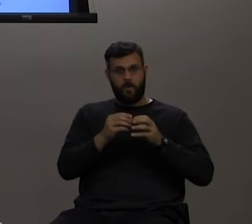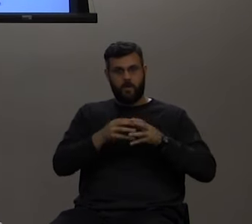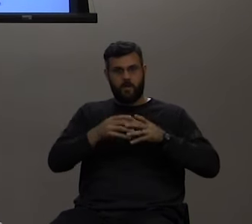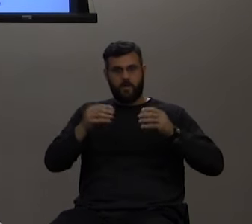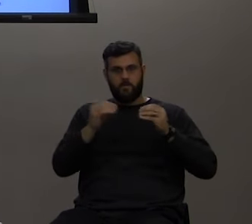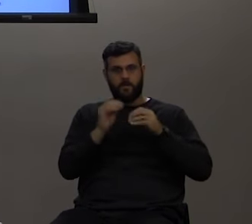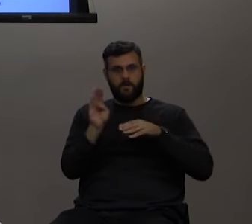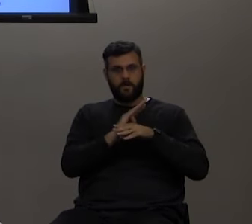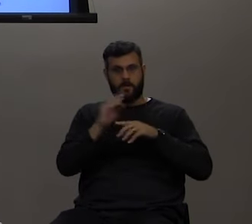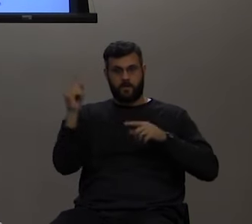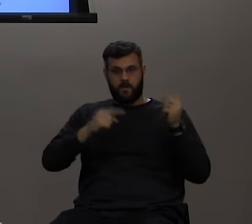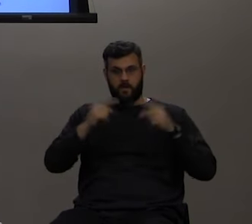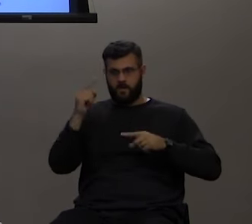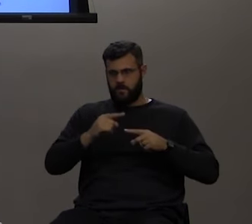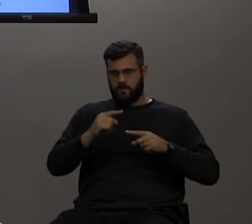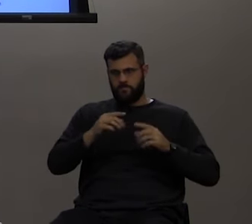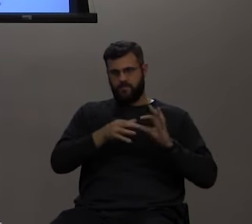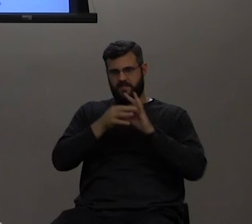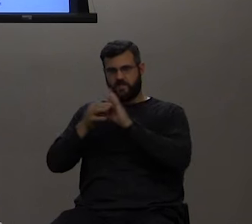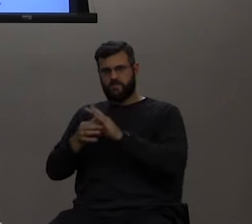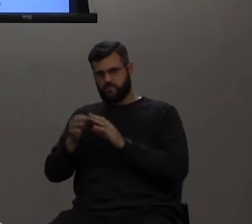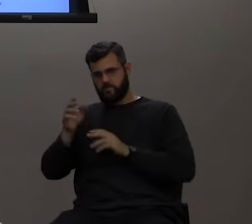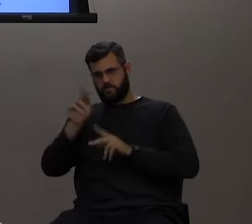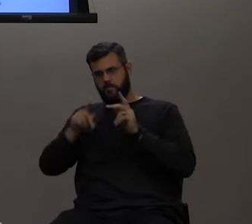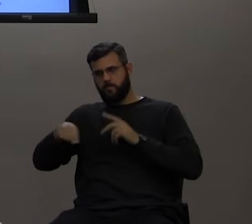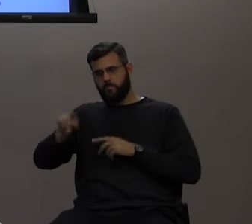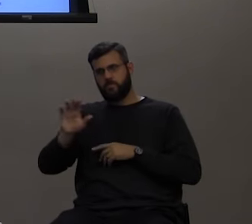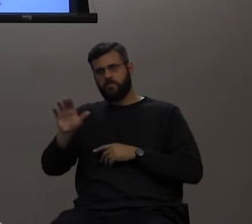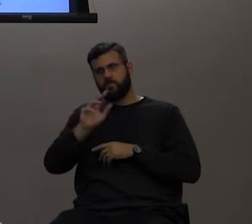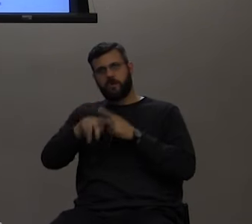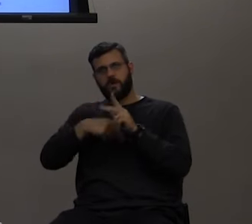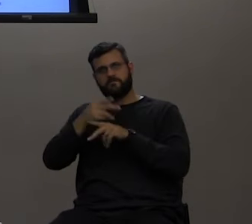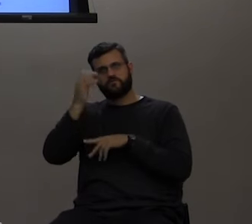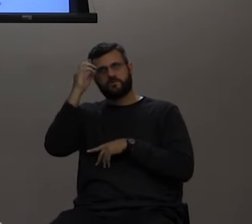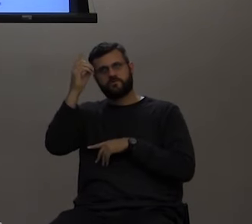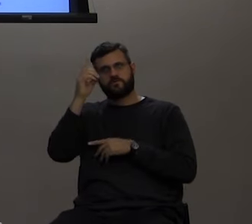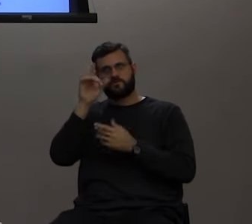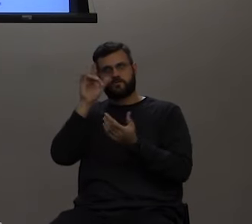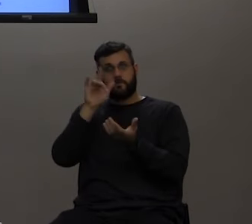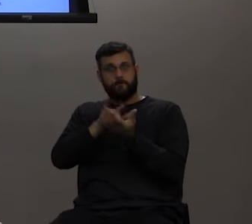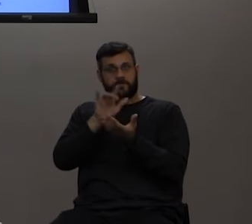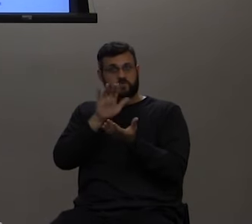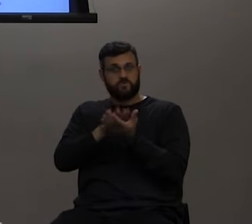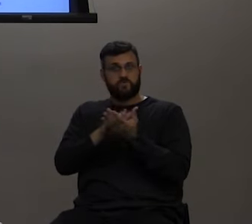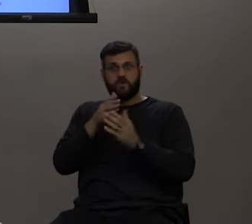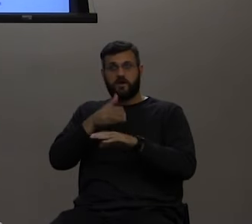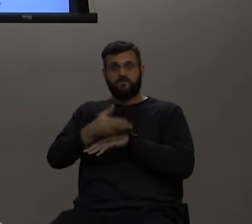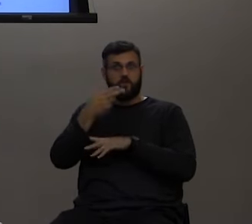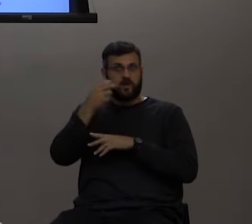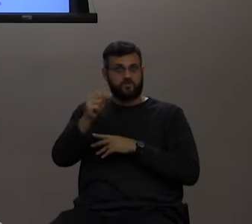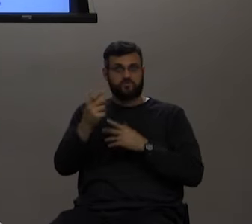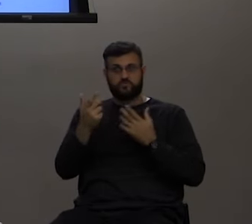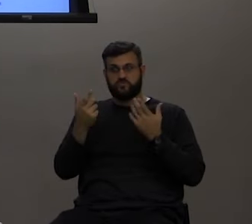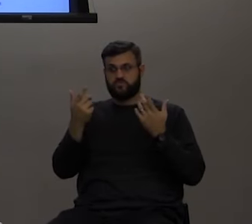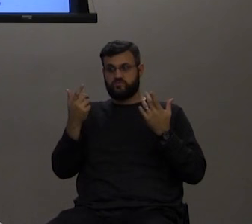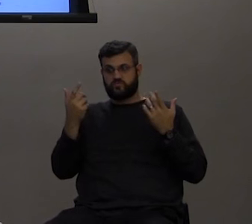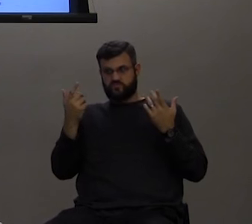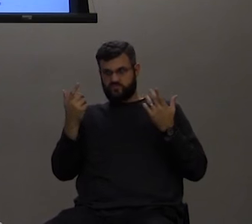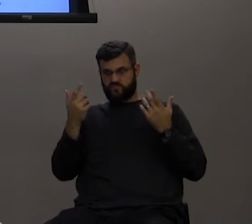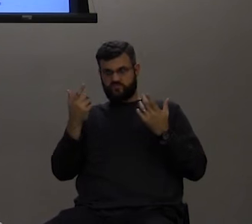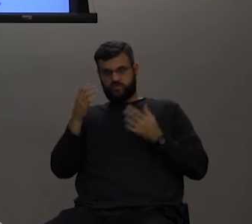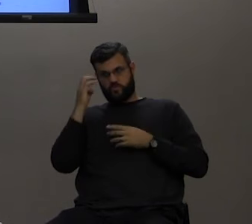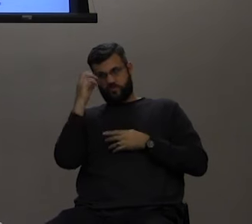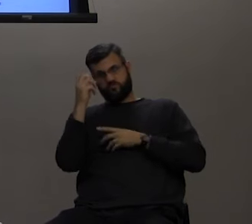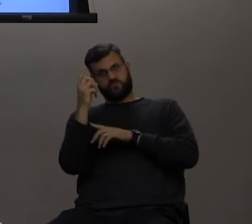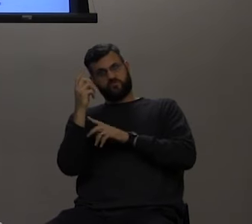in the community with the types of education, you know, middle school, secondary, post-secondary education, and not